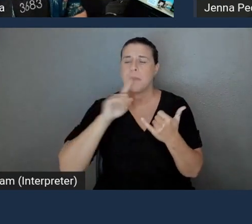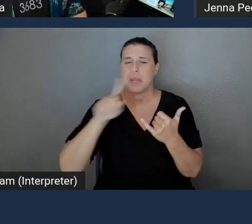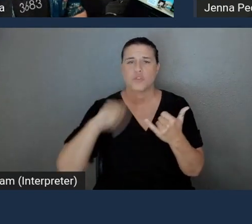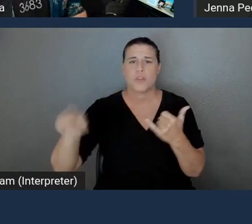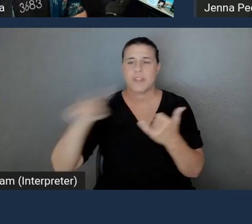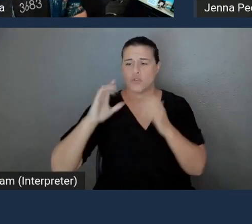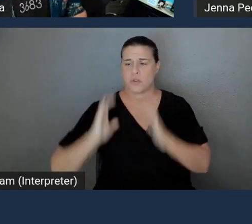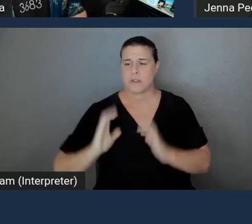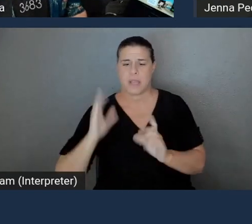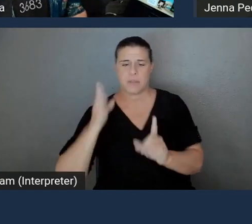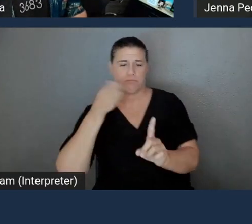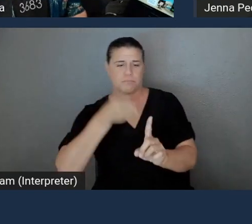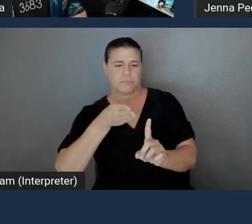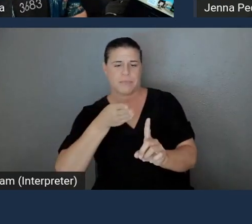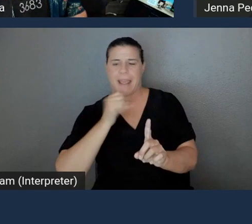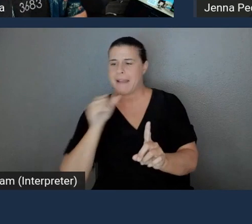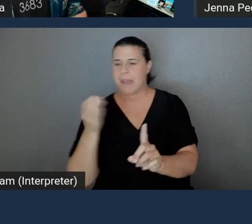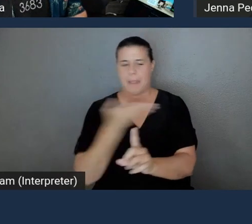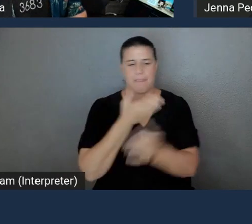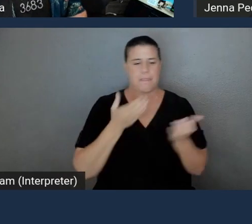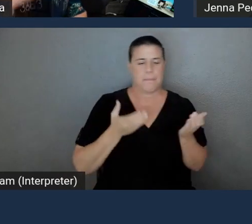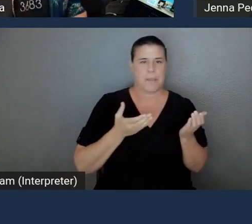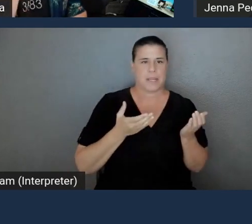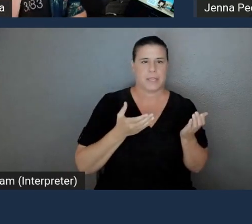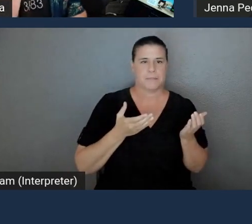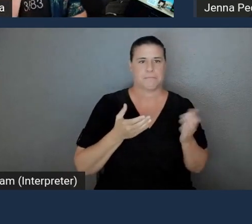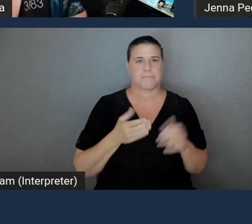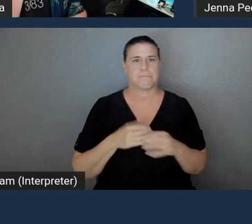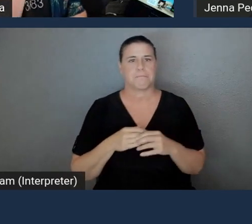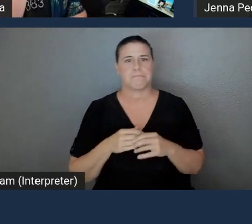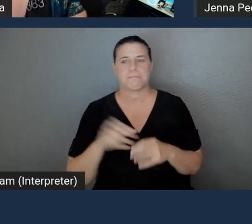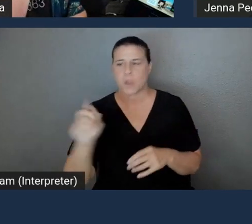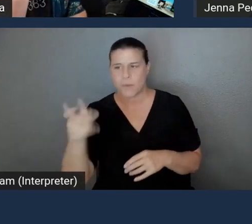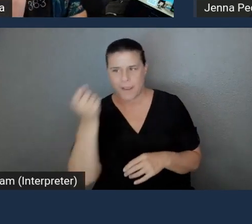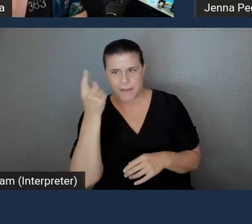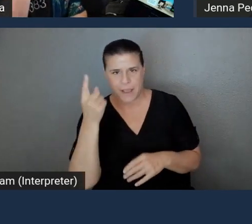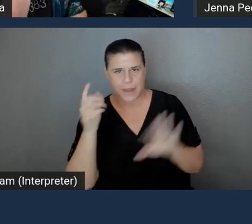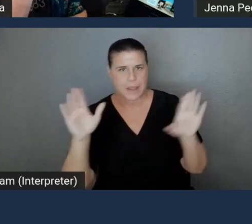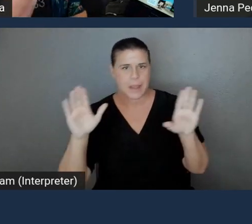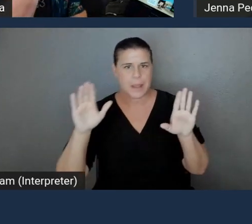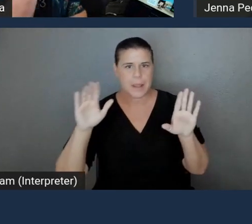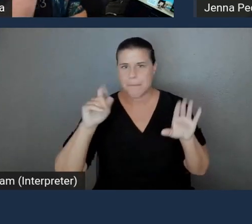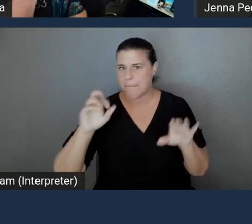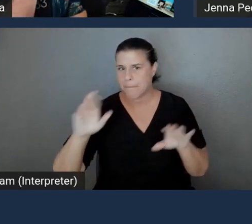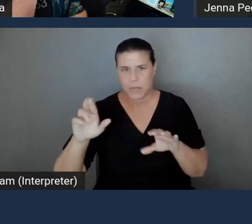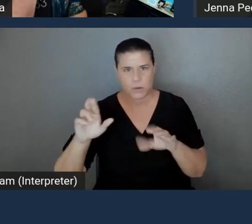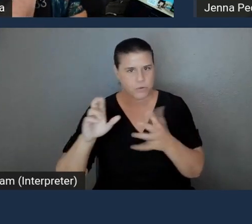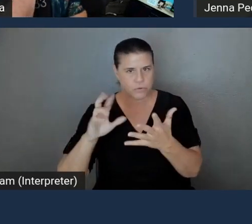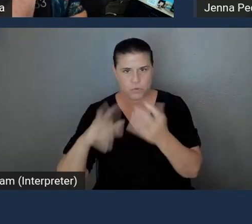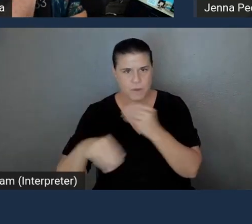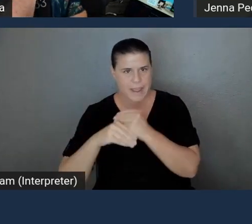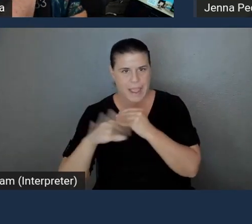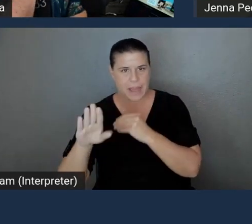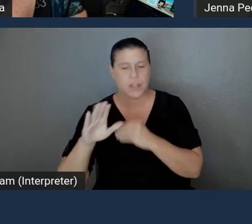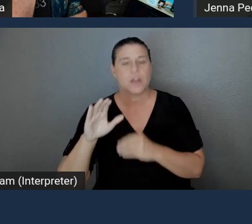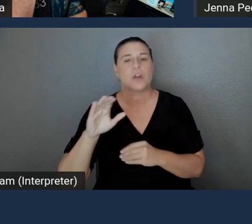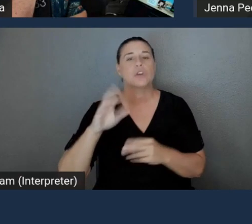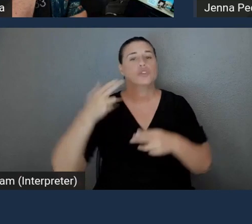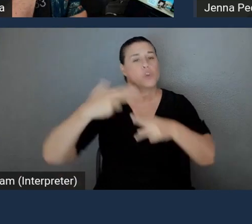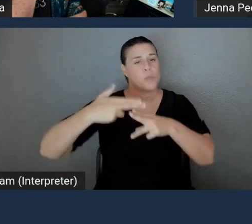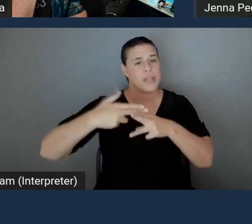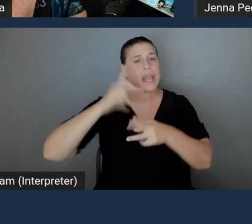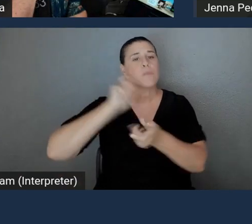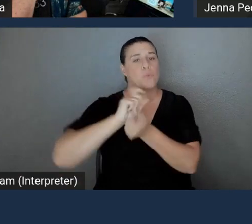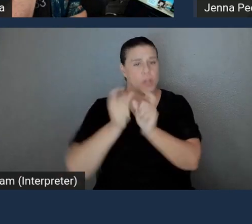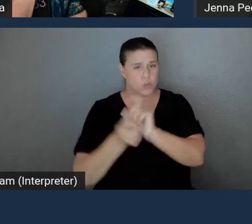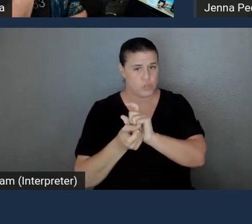point instead of pointing to your bucket. Okay, got it. Peter, do you have anything? Yeah, Peter, sorry, go ahead. So the name will change,